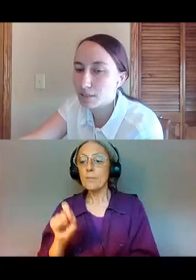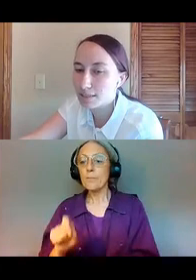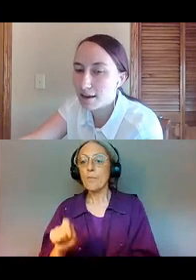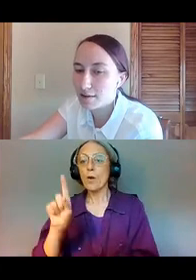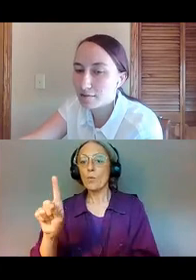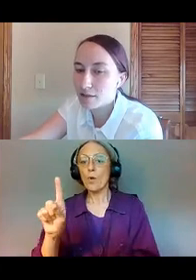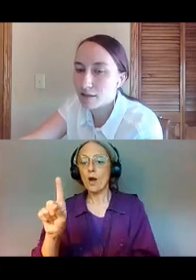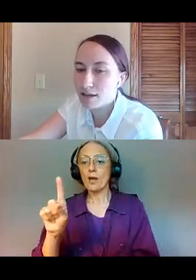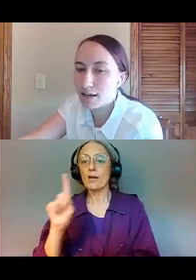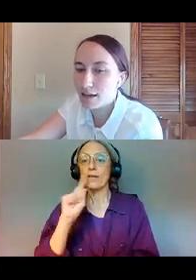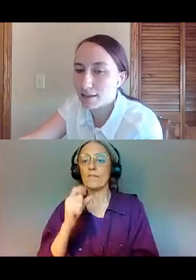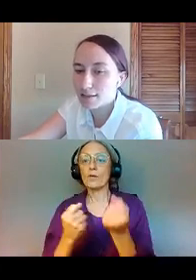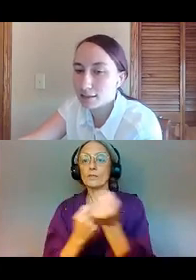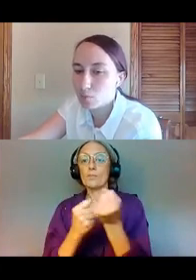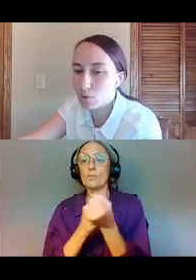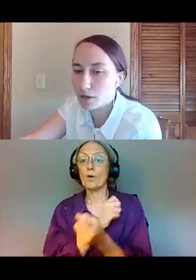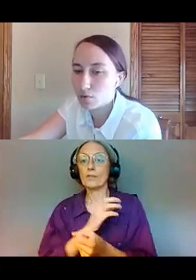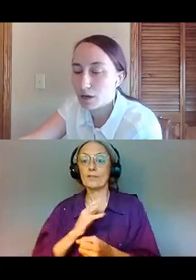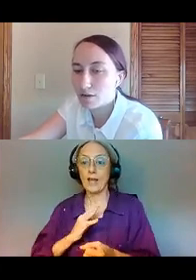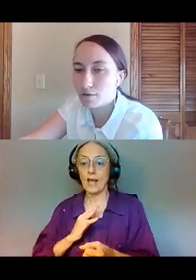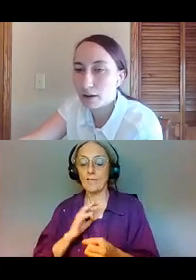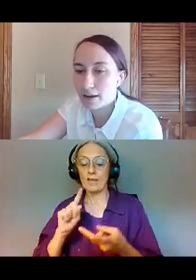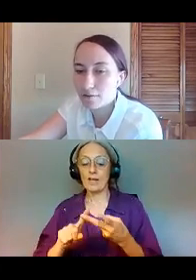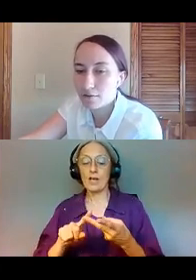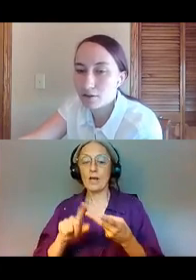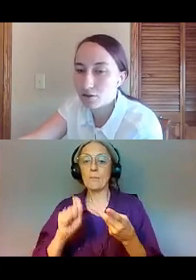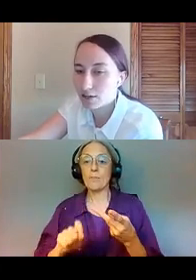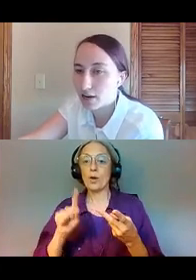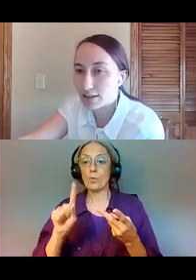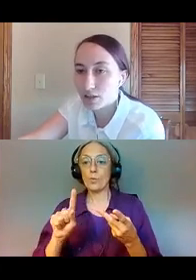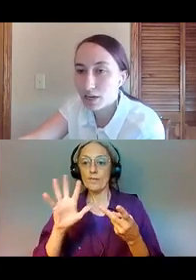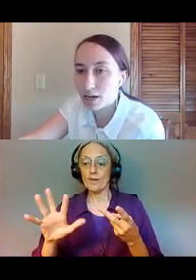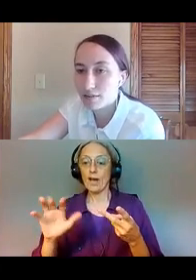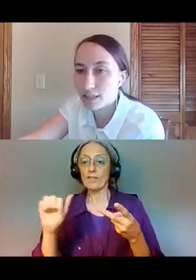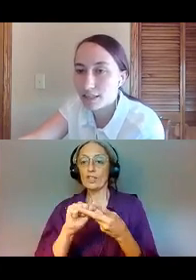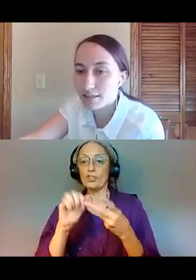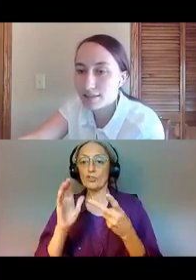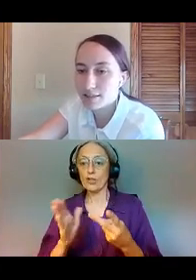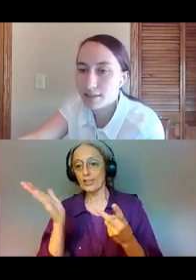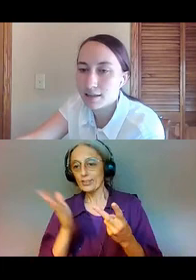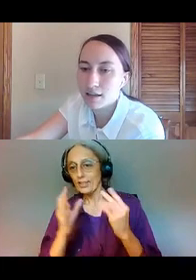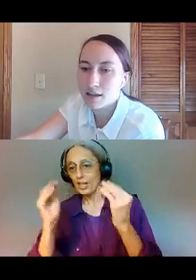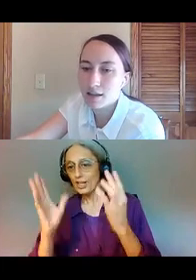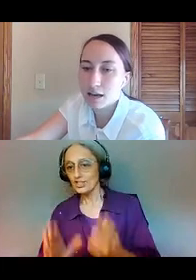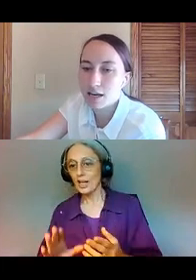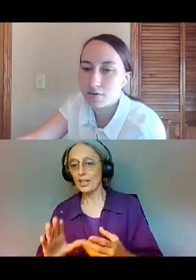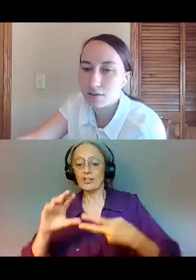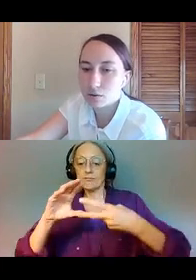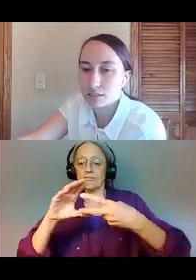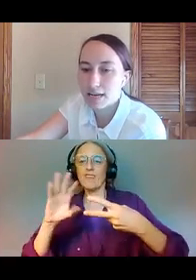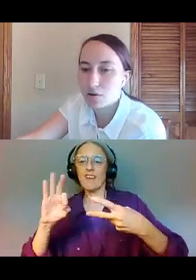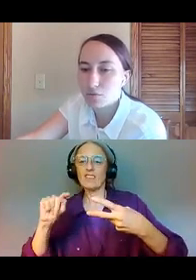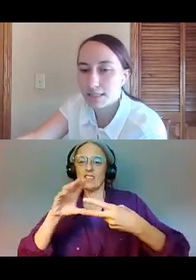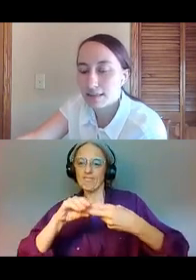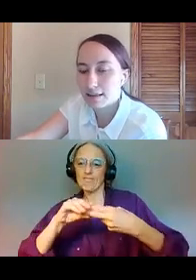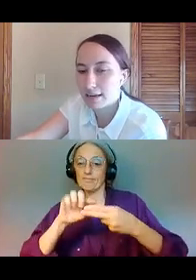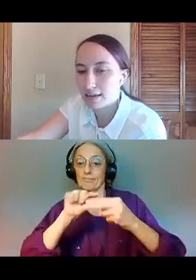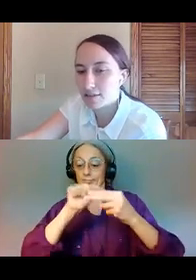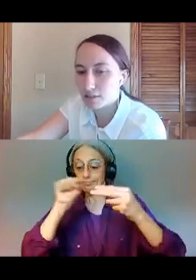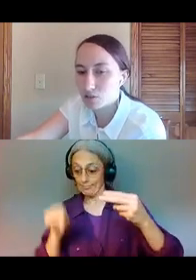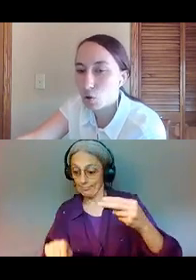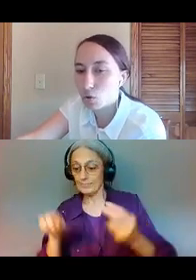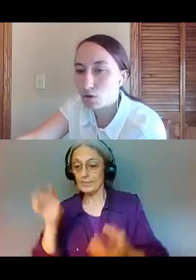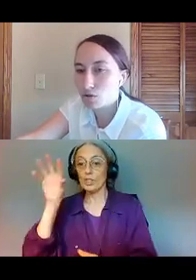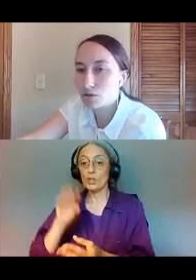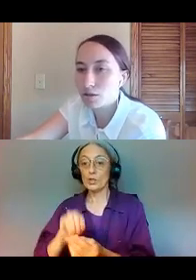0.1 support staff and 0.15 trainer educator FTEs. And if we scroll down, we see that that